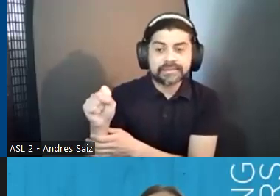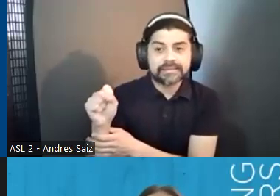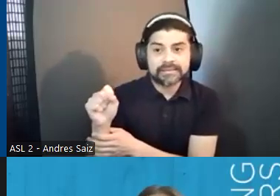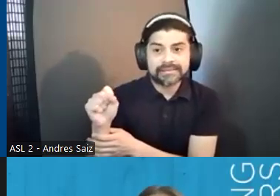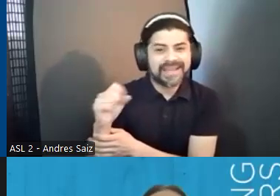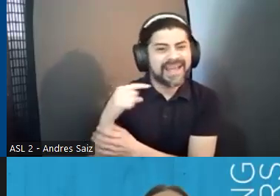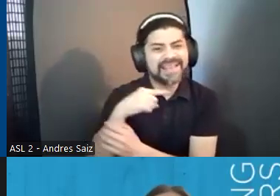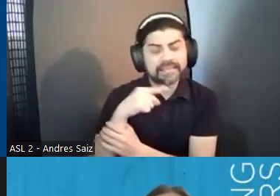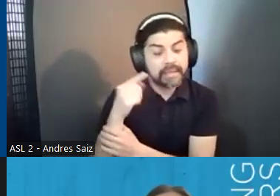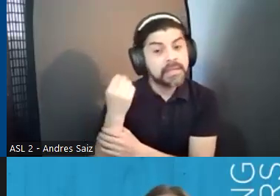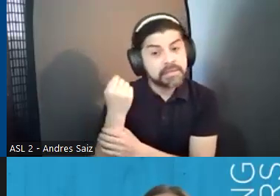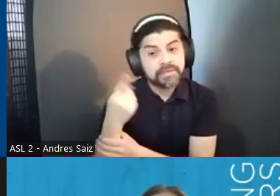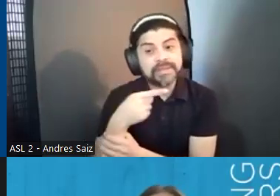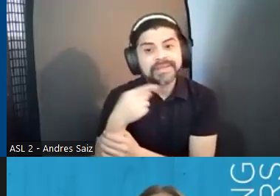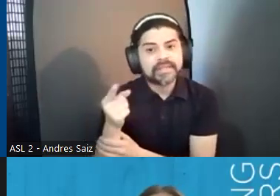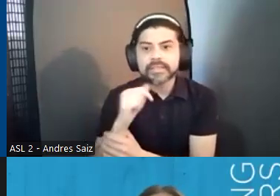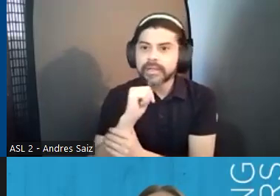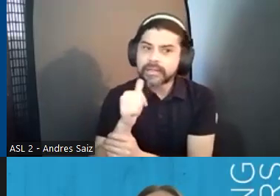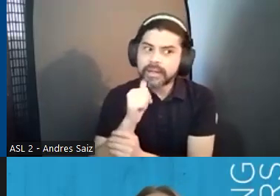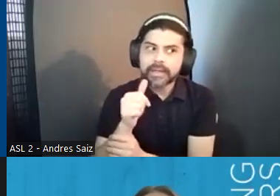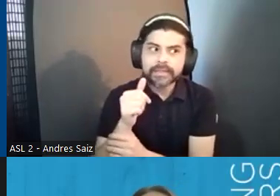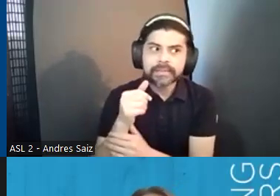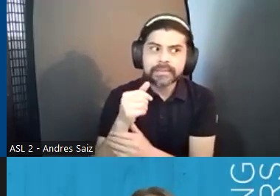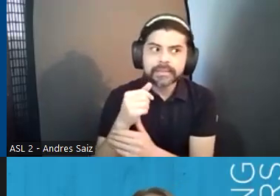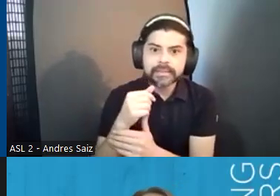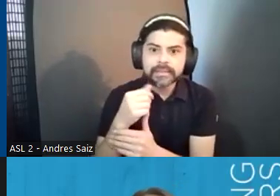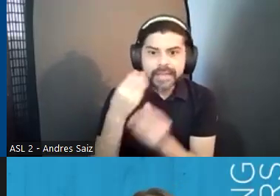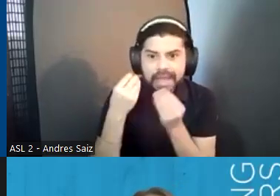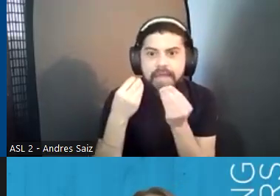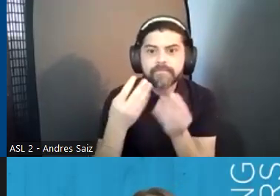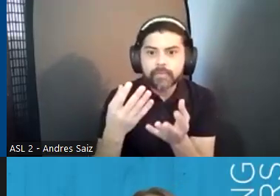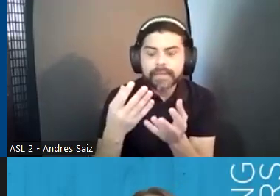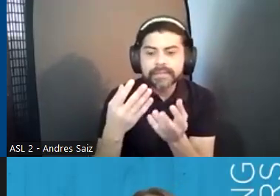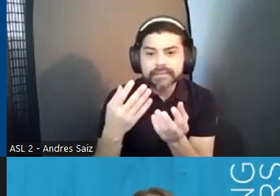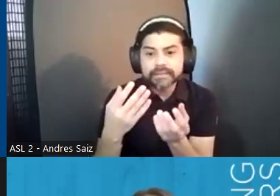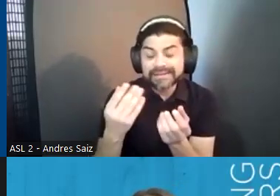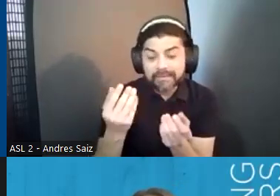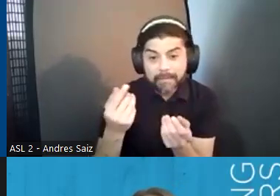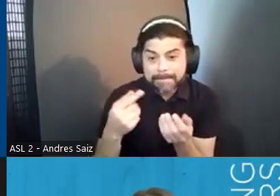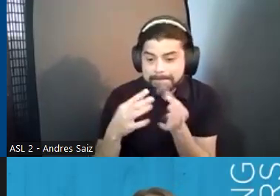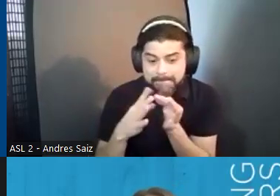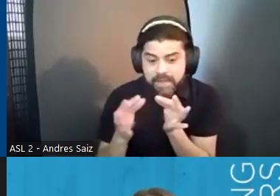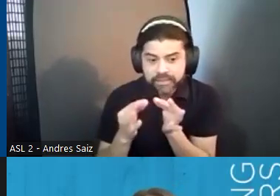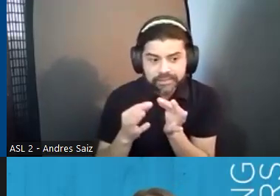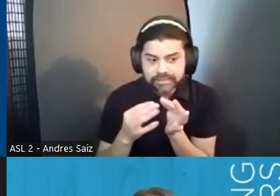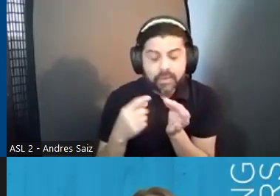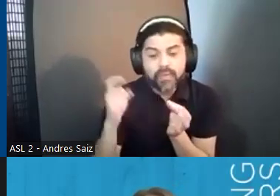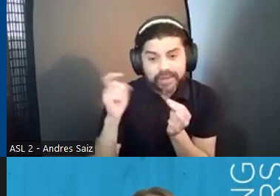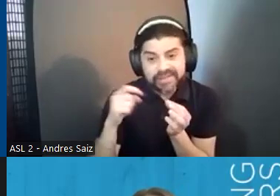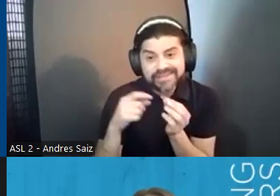data points and issues that have been elevated to that group. Some of what we're discussing here from the